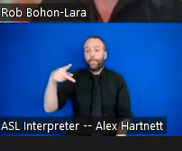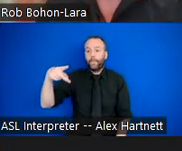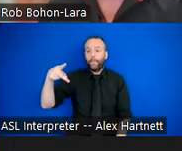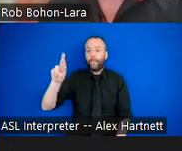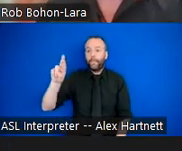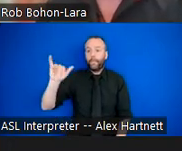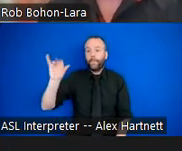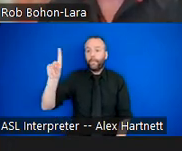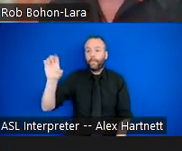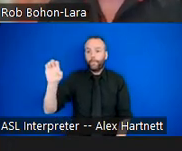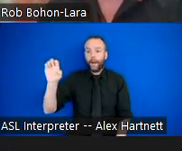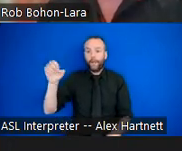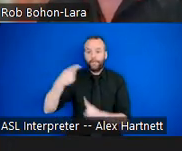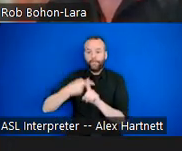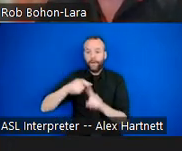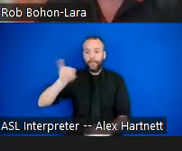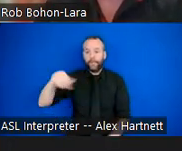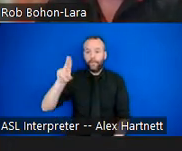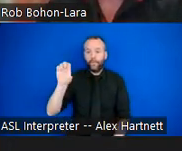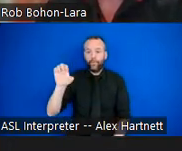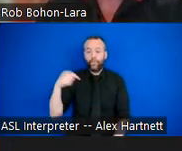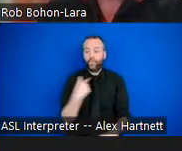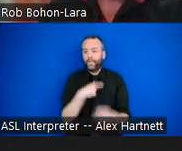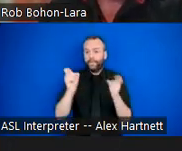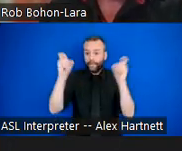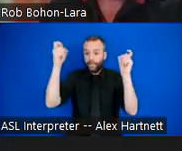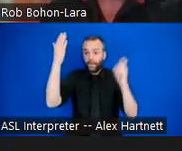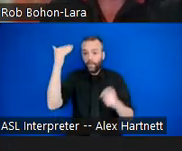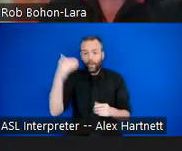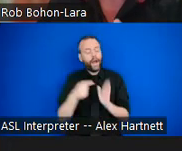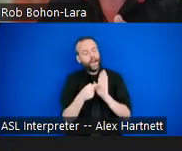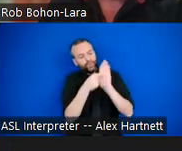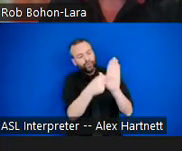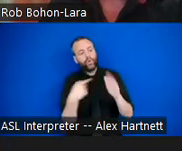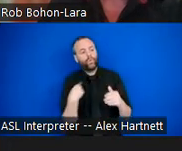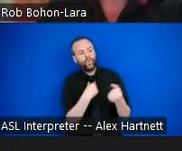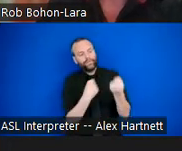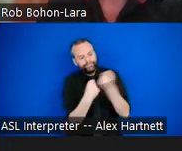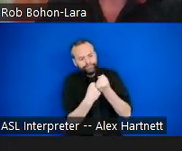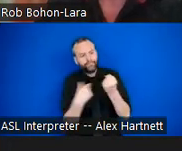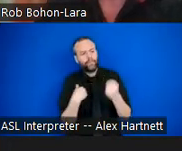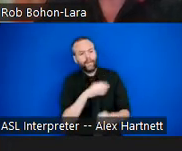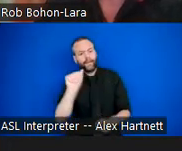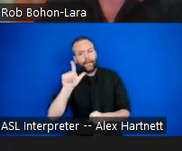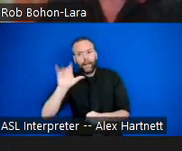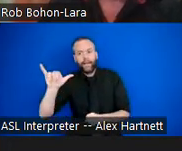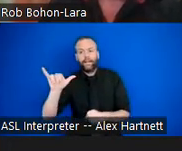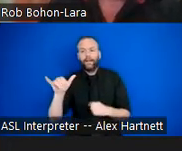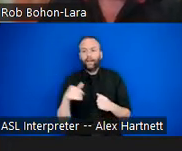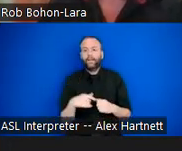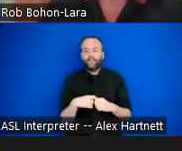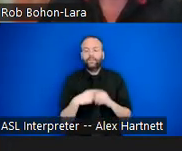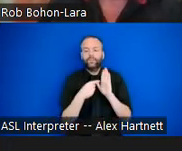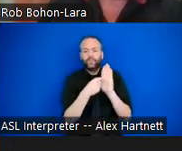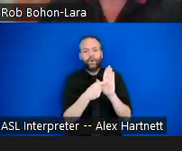rose above the oppression and hate and fear. And it's also a reminder that basic human rights can't be taken for granted. If history has